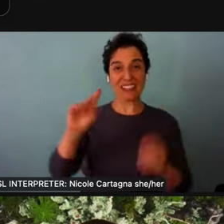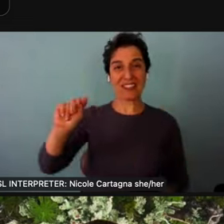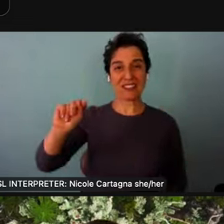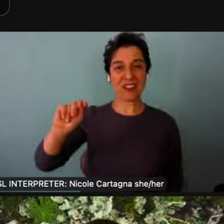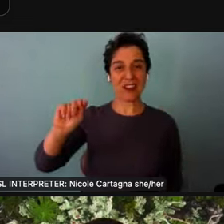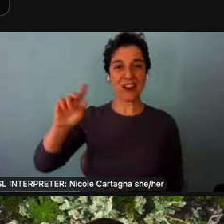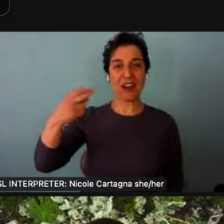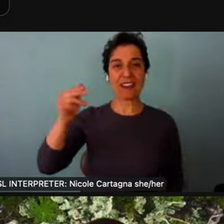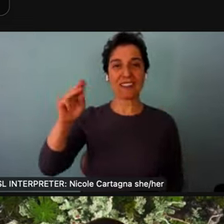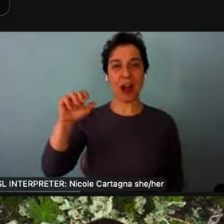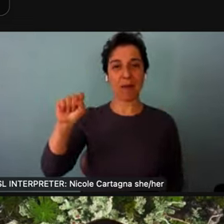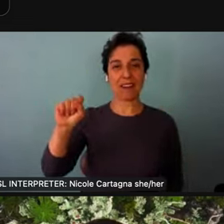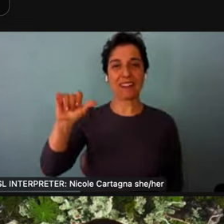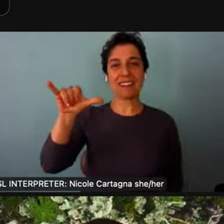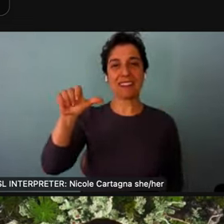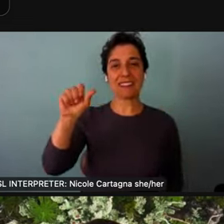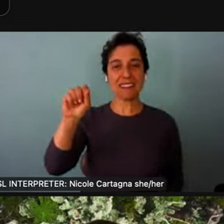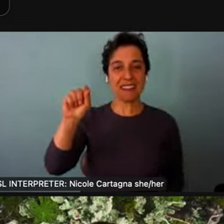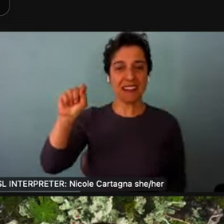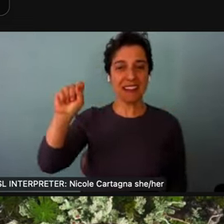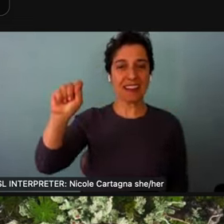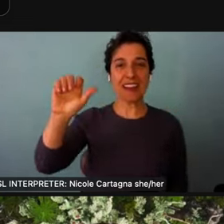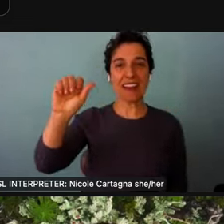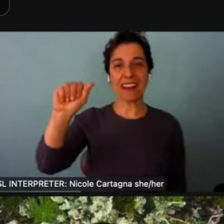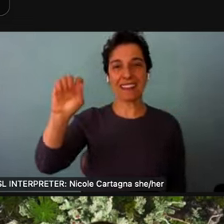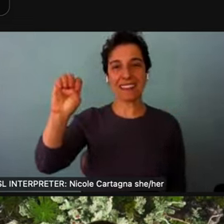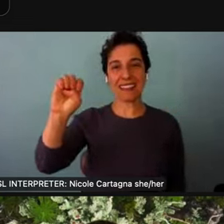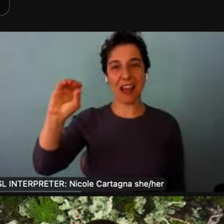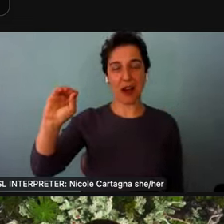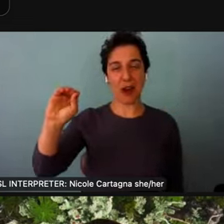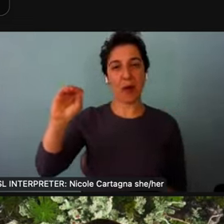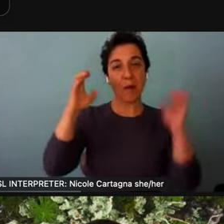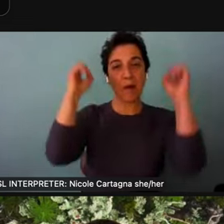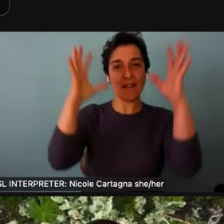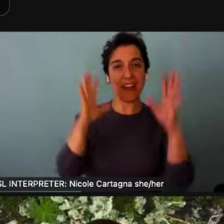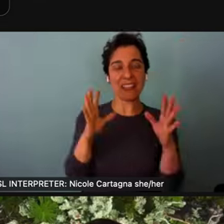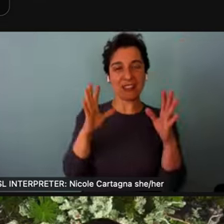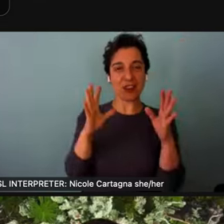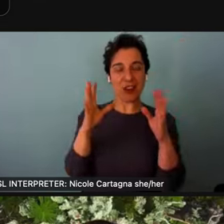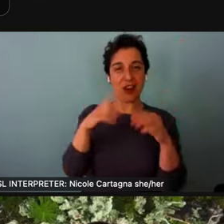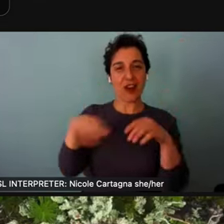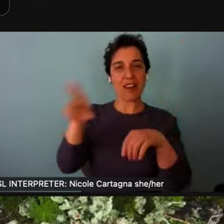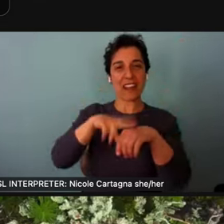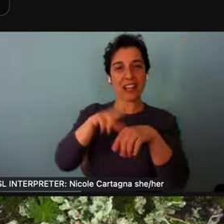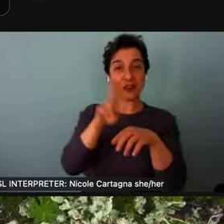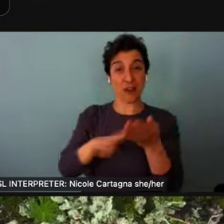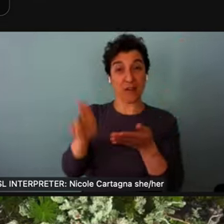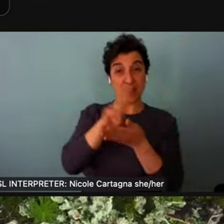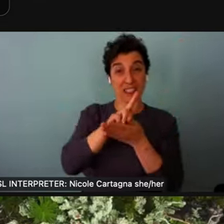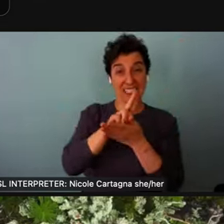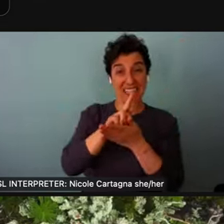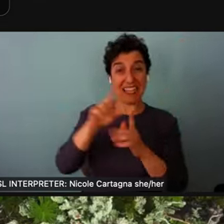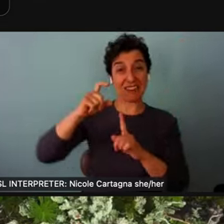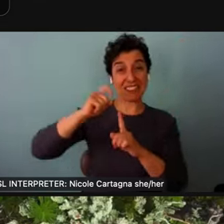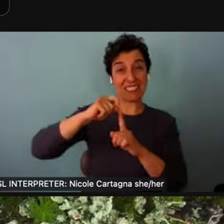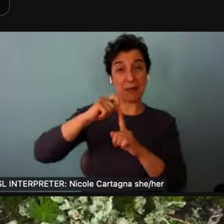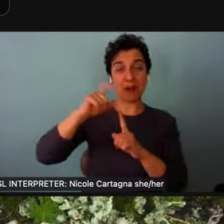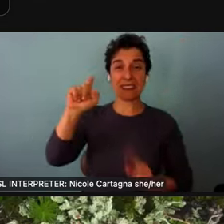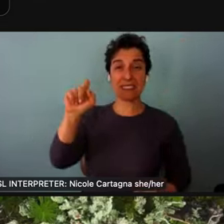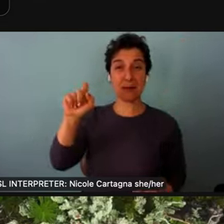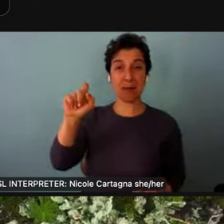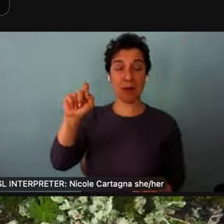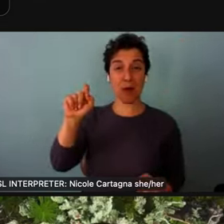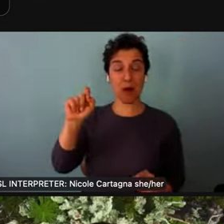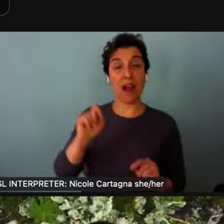Yeo, who's an associate professor at the National University of Singapore. Thomas received his BS and MS from Stanford